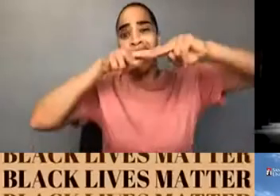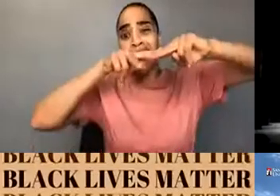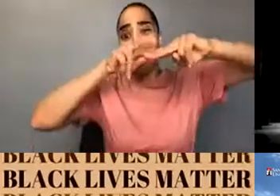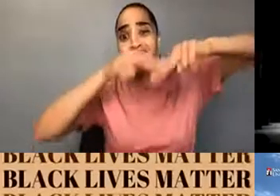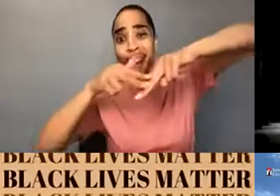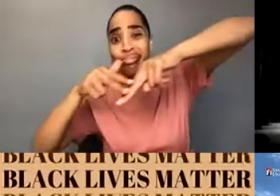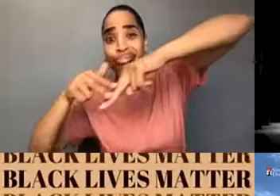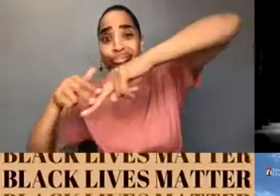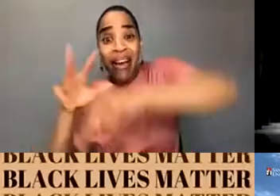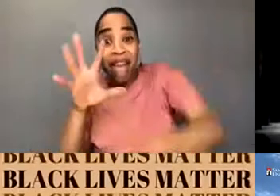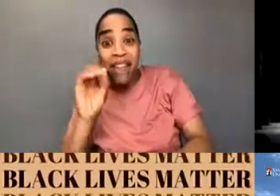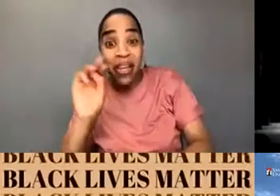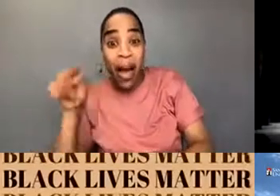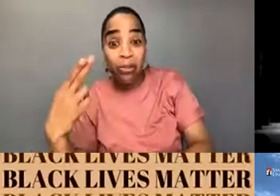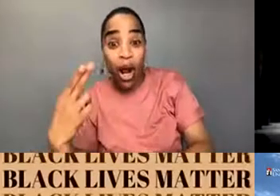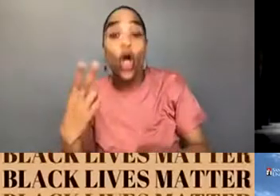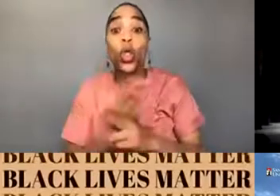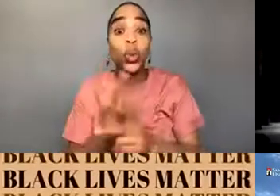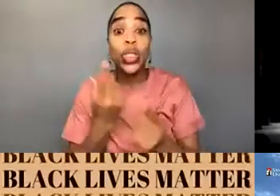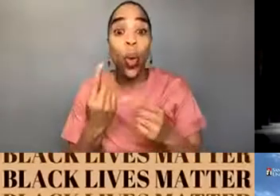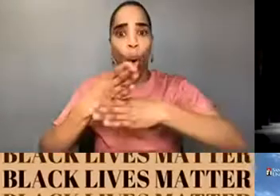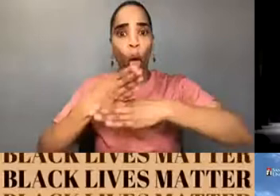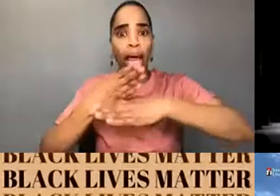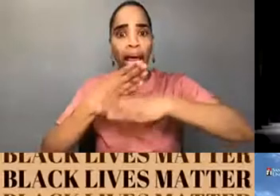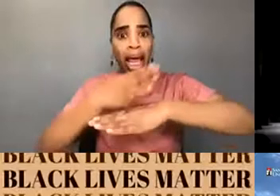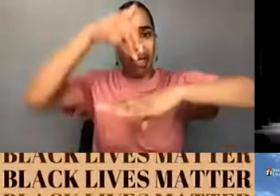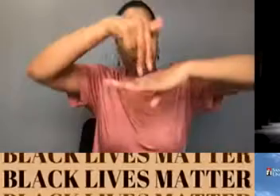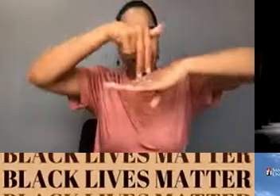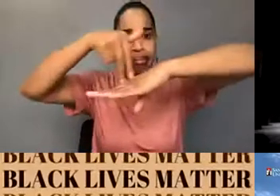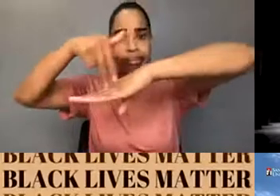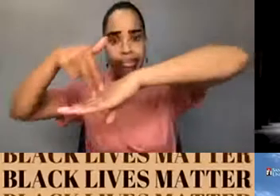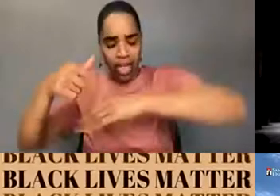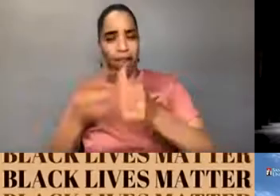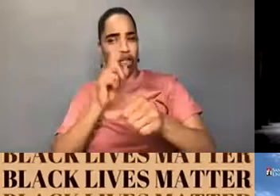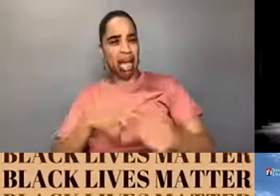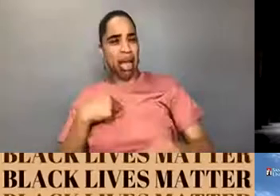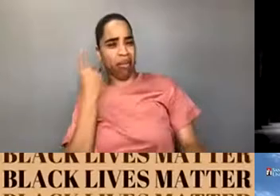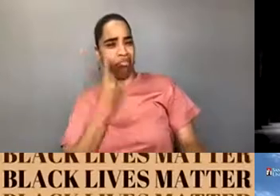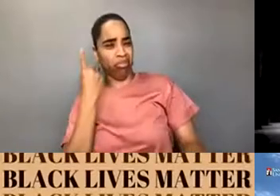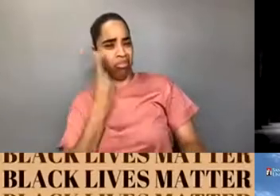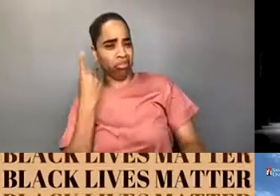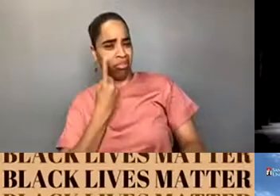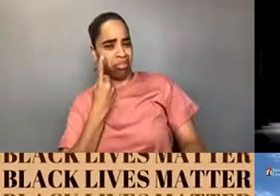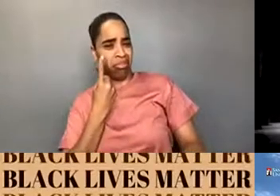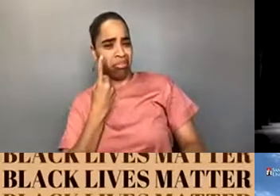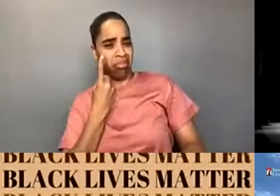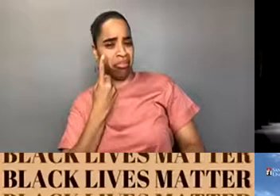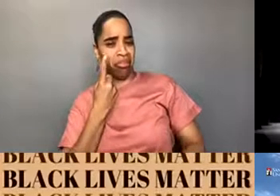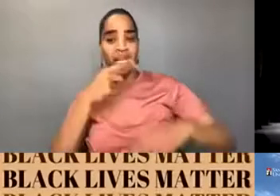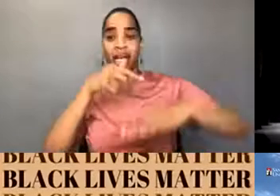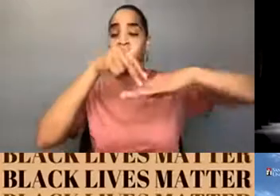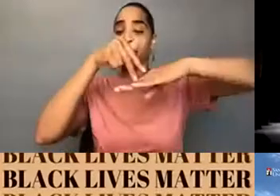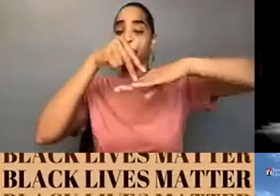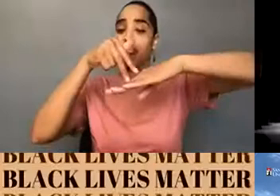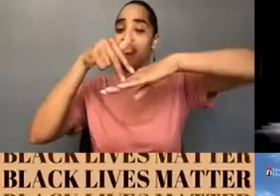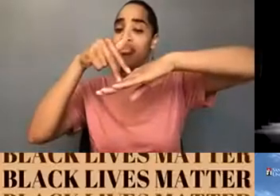hour using nothing but a wooden board. When I first heard about this activity, I thought to myself, it must be nice to feel so safe you have to invent